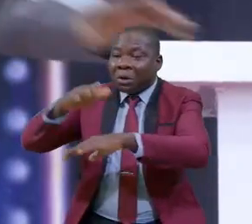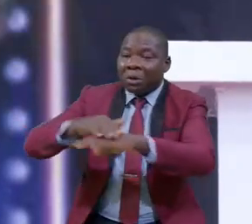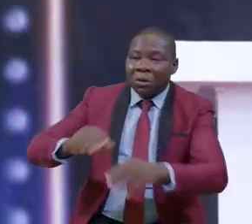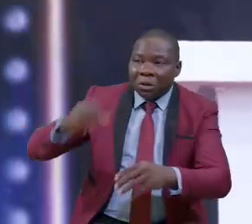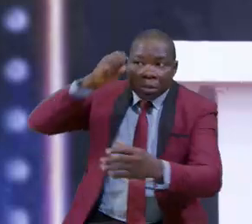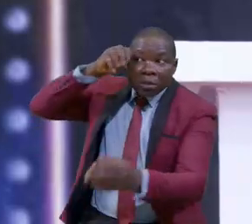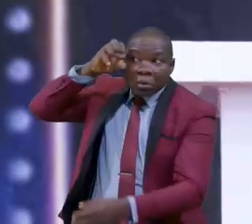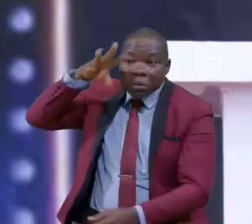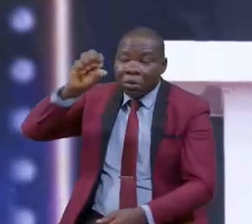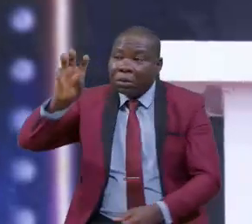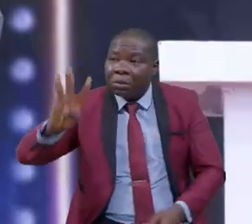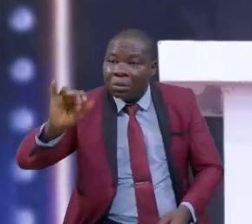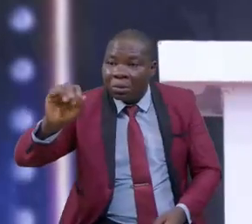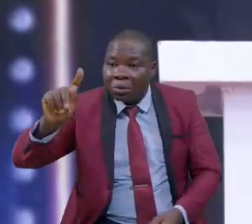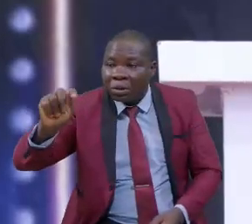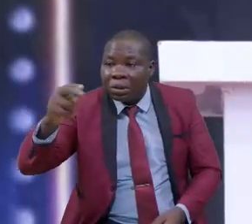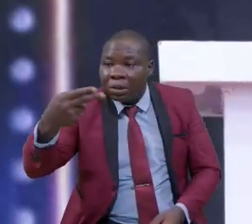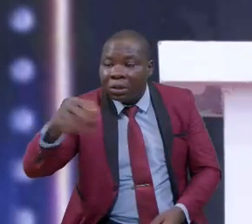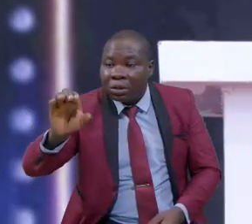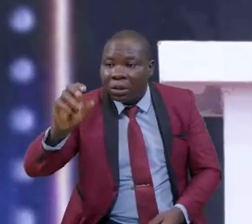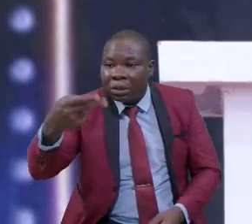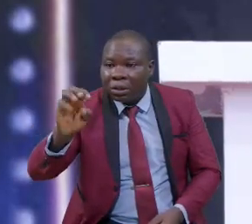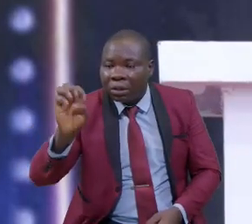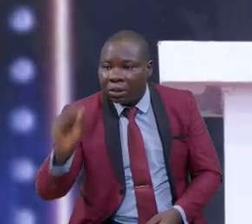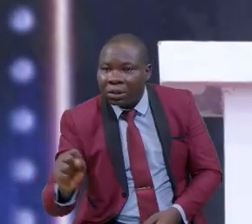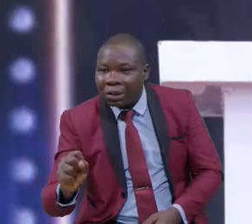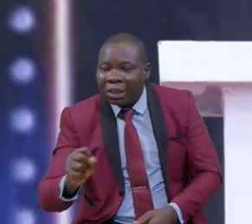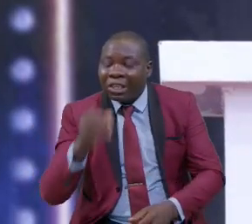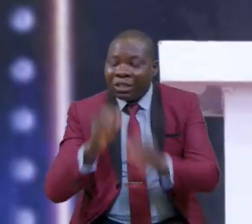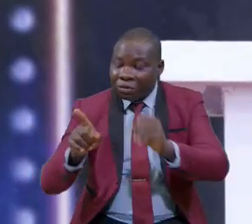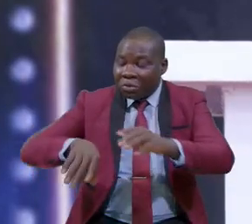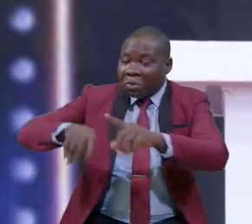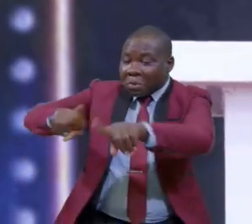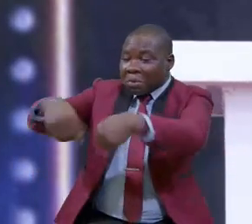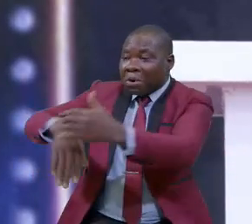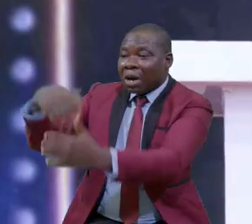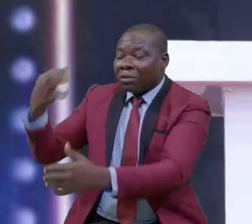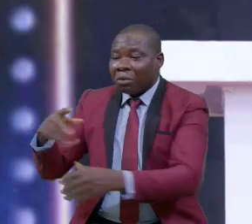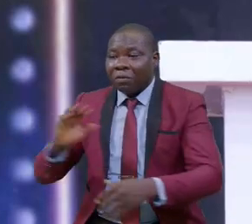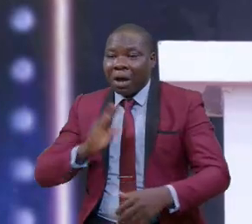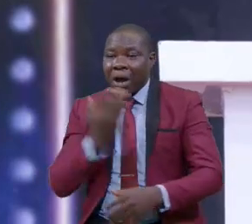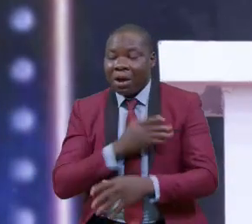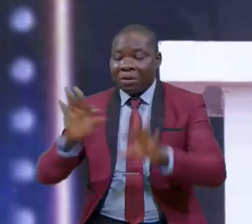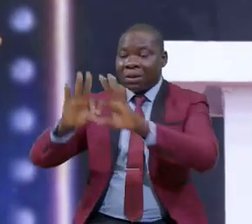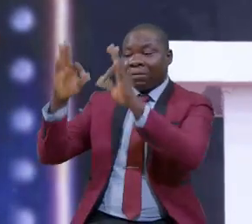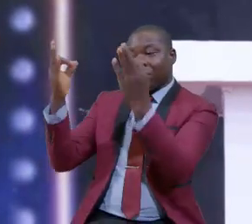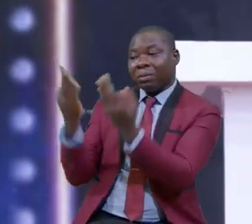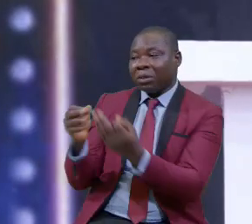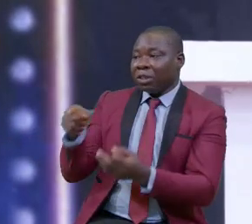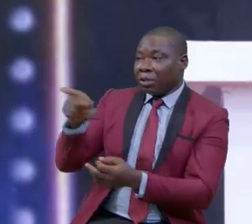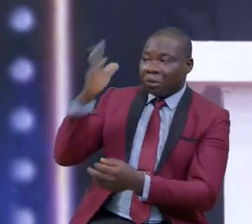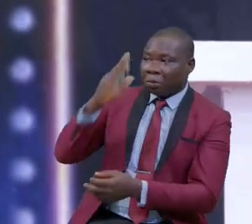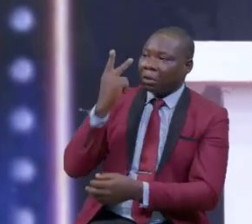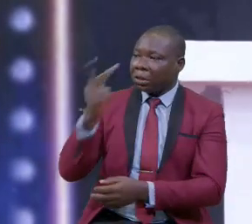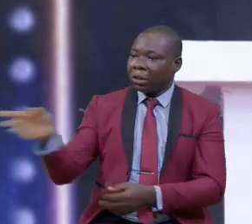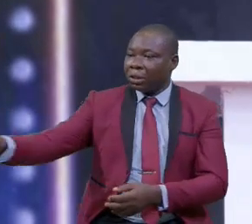they began to tell us stories and stories and stories, and those stories brought fear in our hearts. By the time we